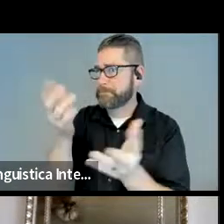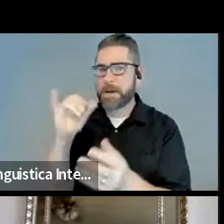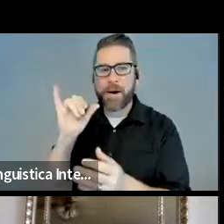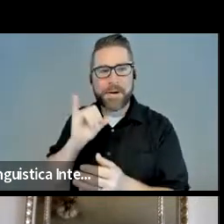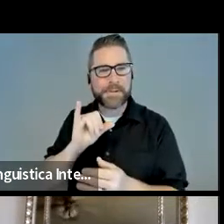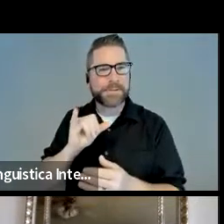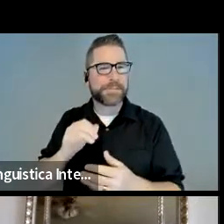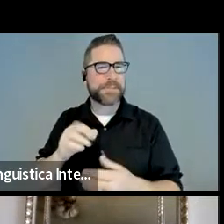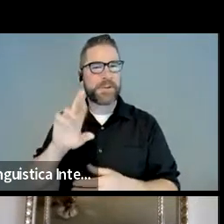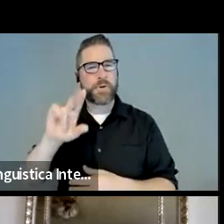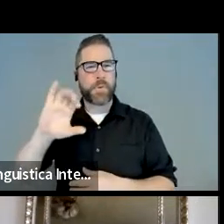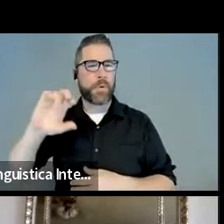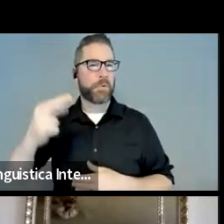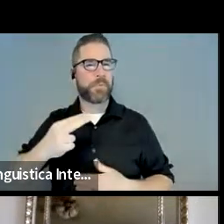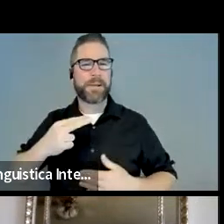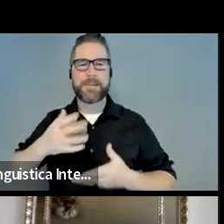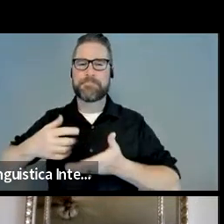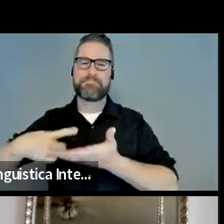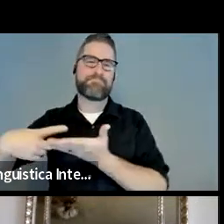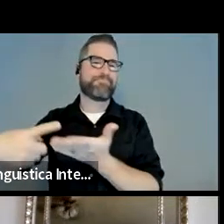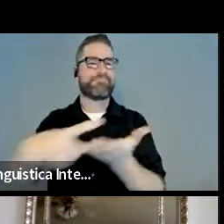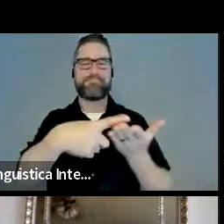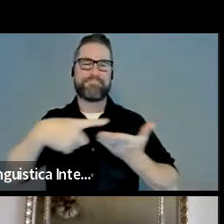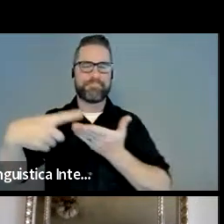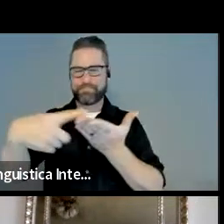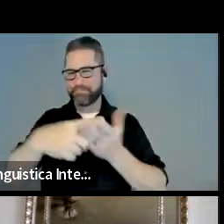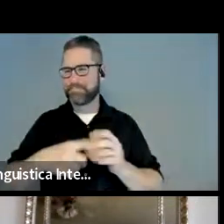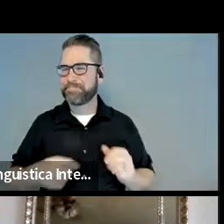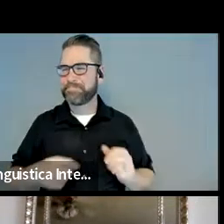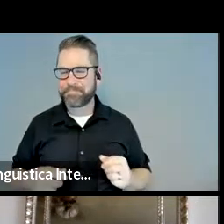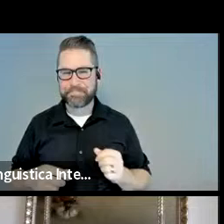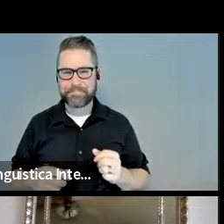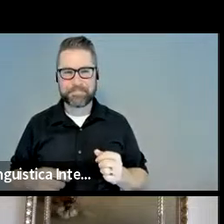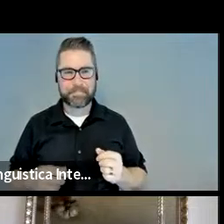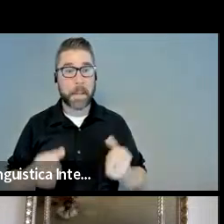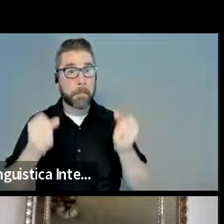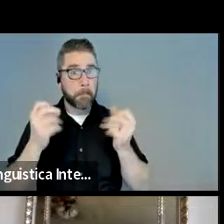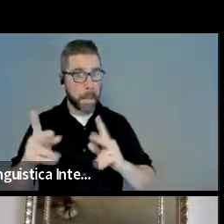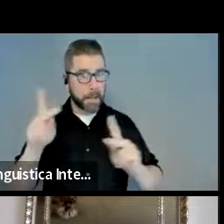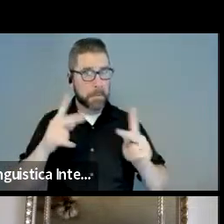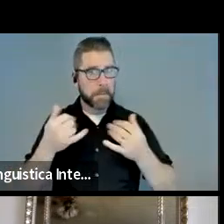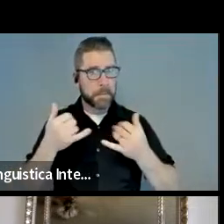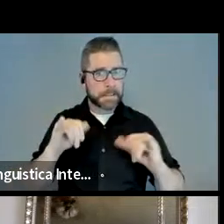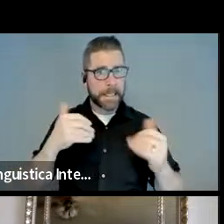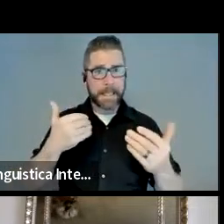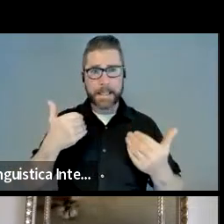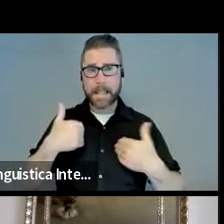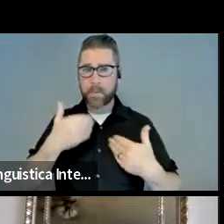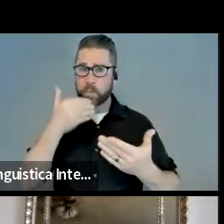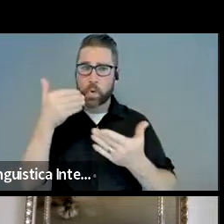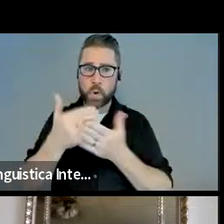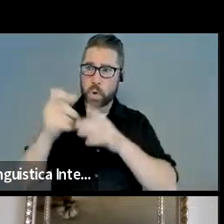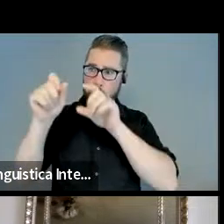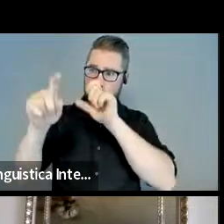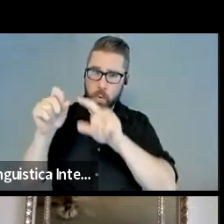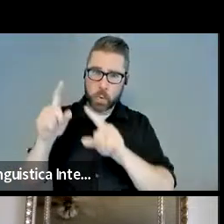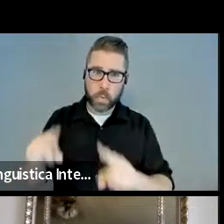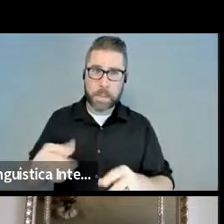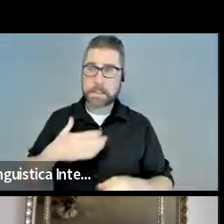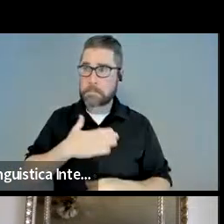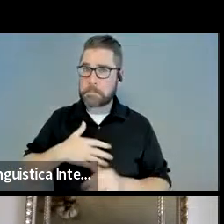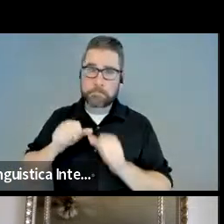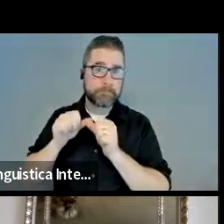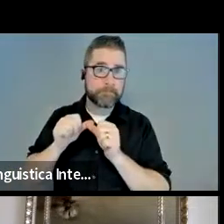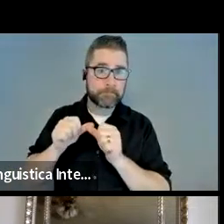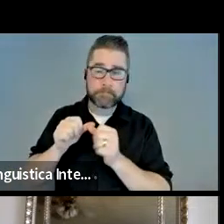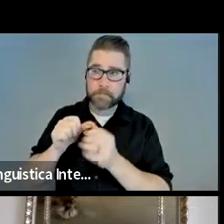So given that folks had a lot of really good questions, and I'm still seeing a lot more questions, keep them coming, Mary Elizabeth. Appreciate all the questions that